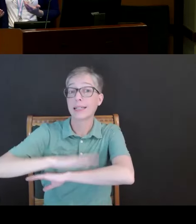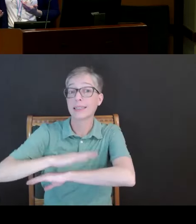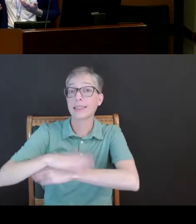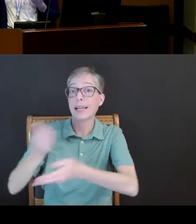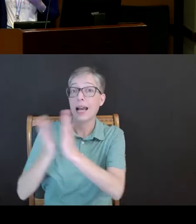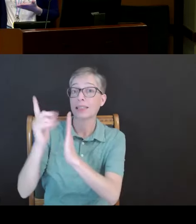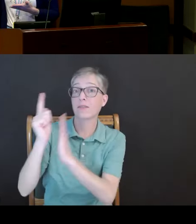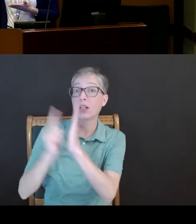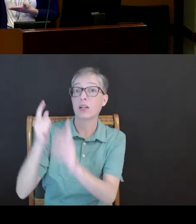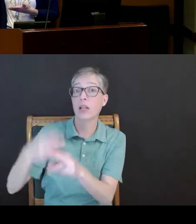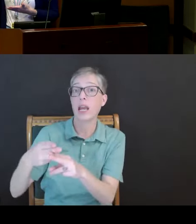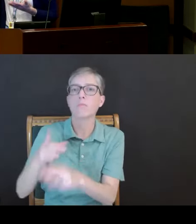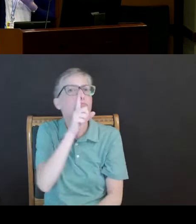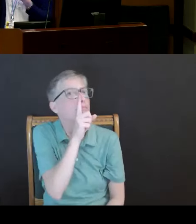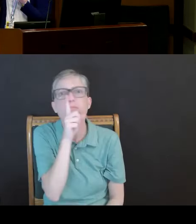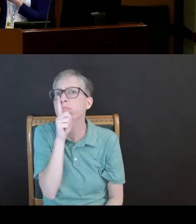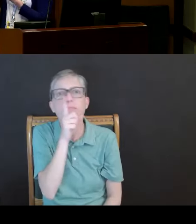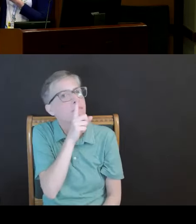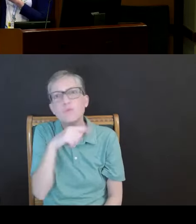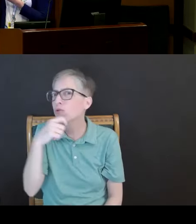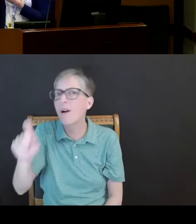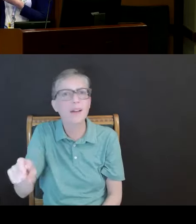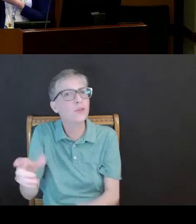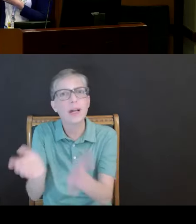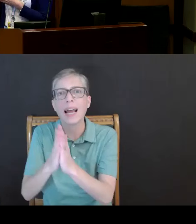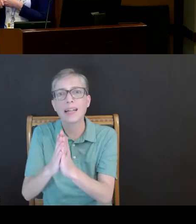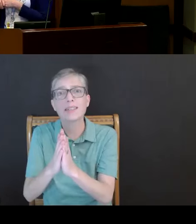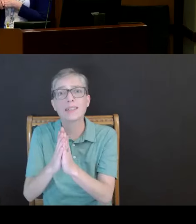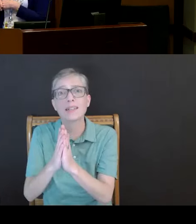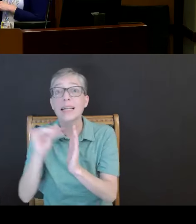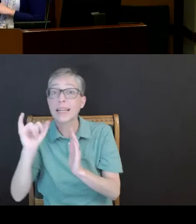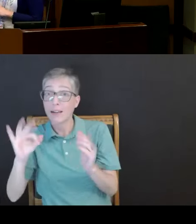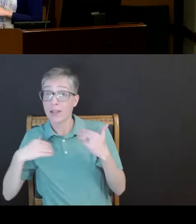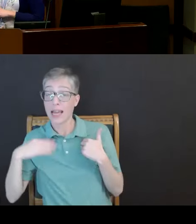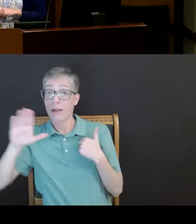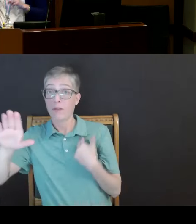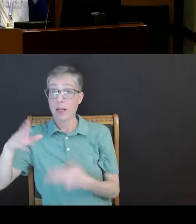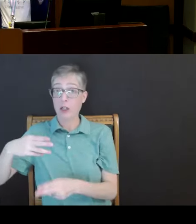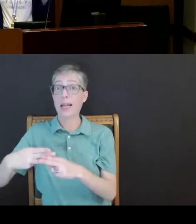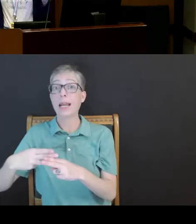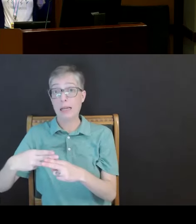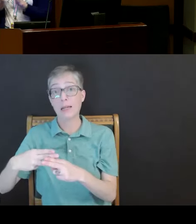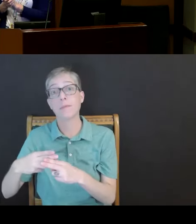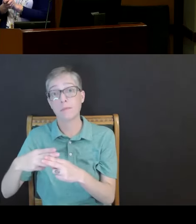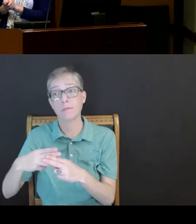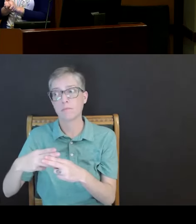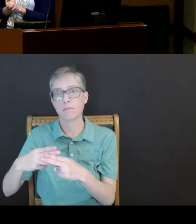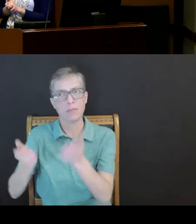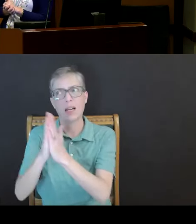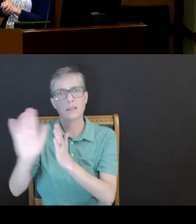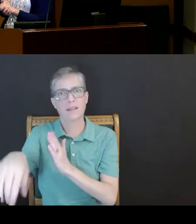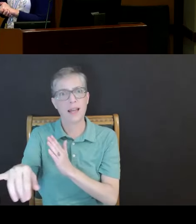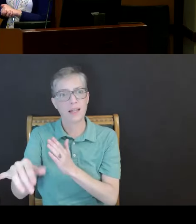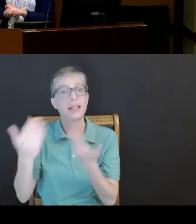have to do that. If it's been updated, you can put in either name and the name will populate and we'll find that patient. It has quotation marks around